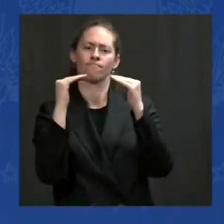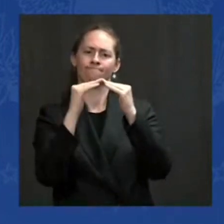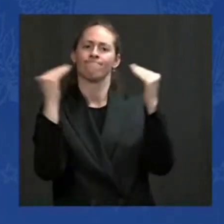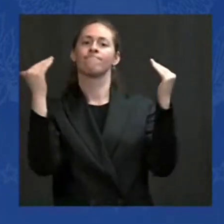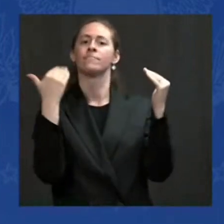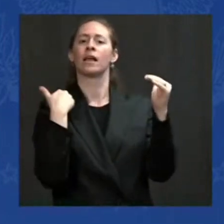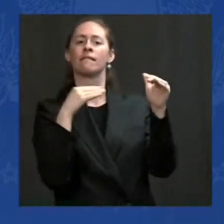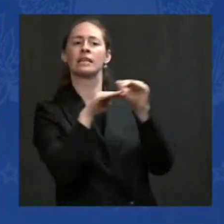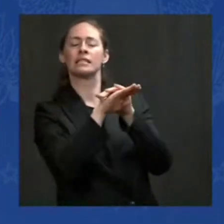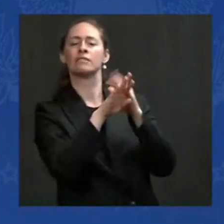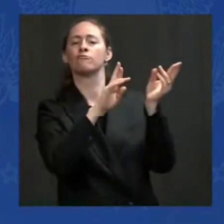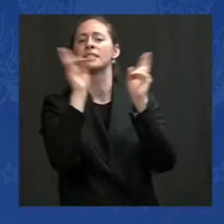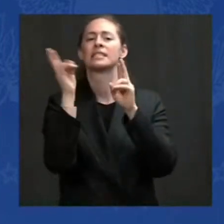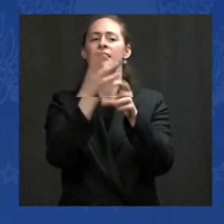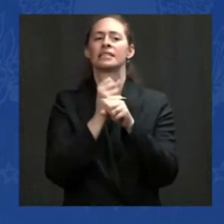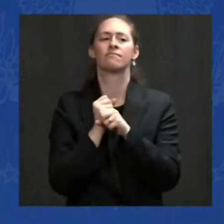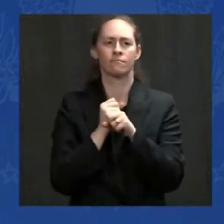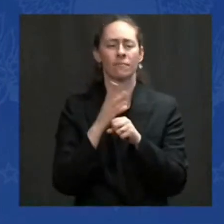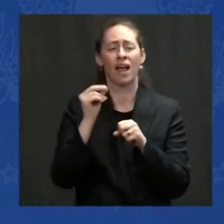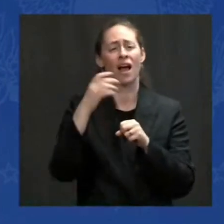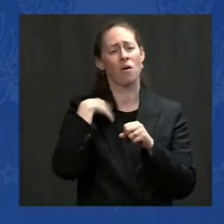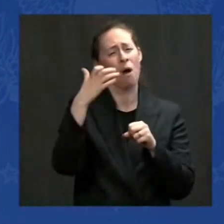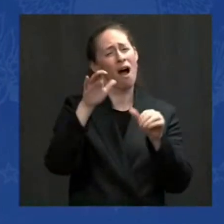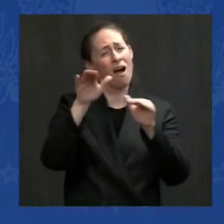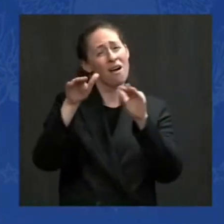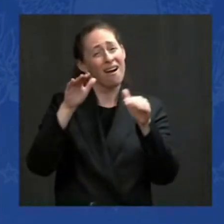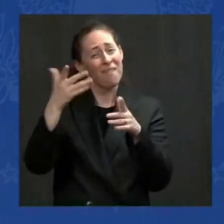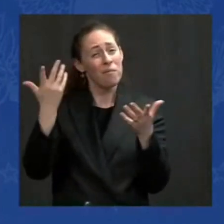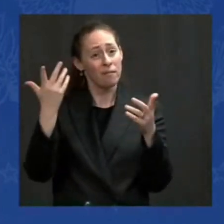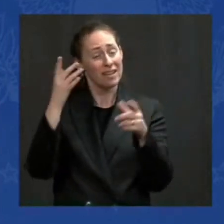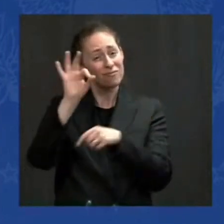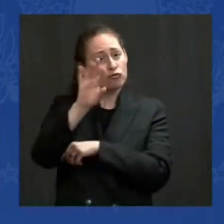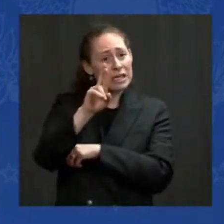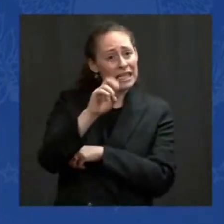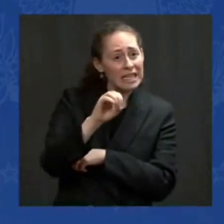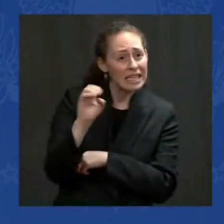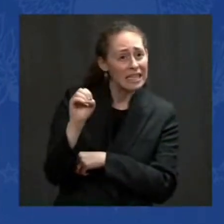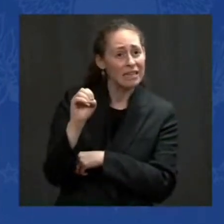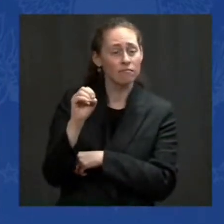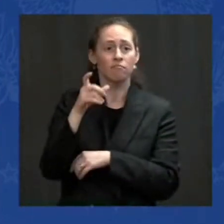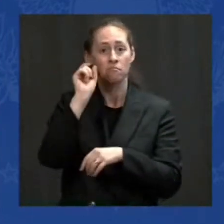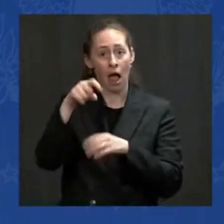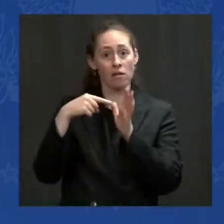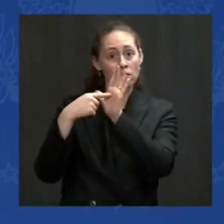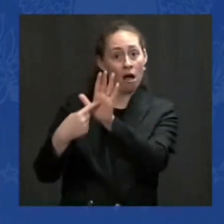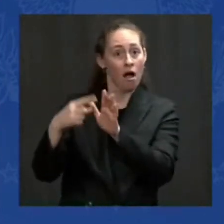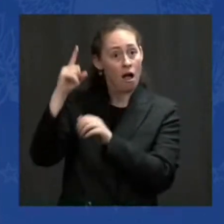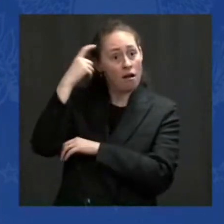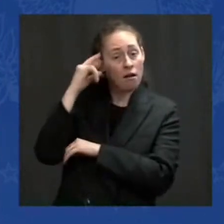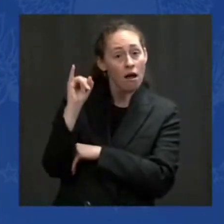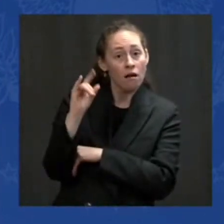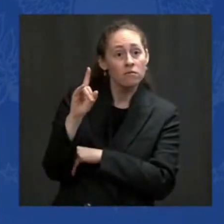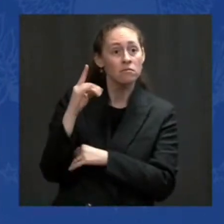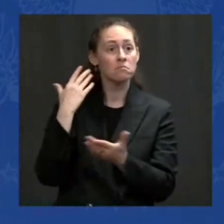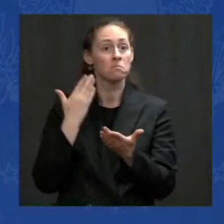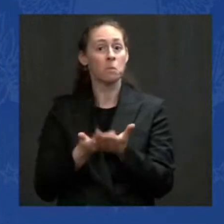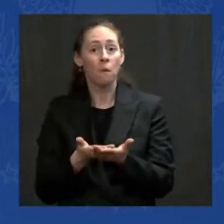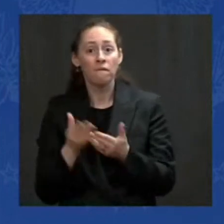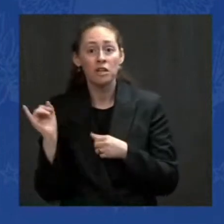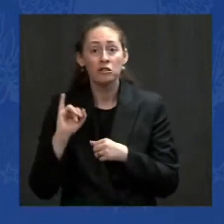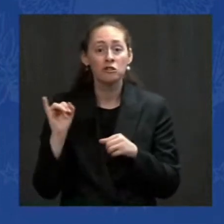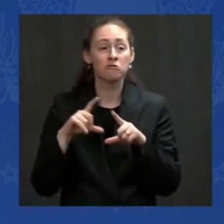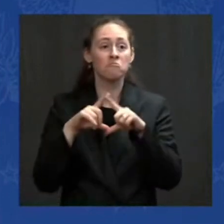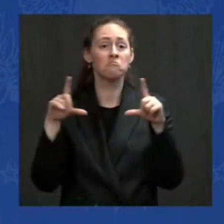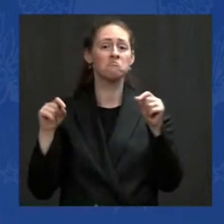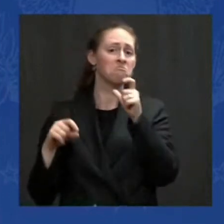get the message out there, remind everyone vaccination is free, government issued ID is not required, proof of insurance is not required,